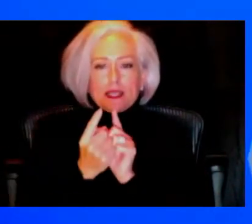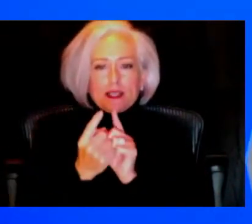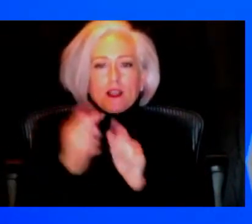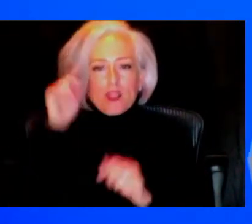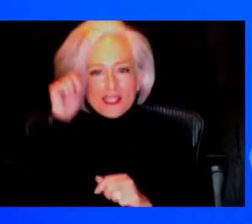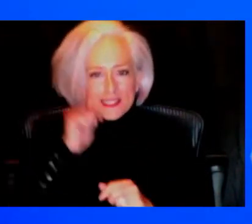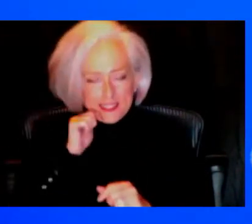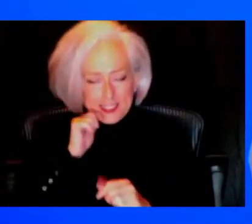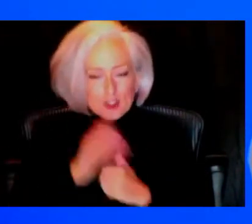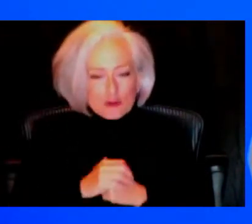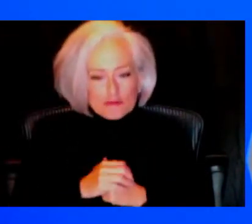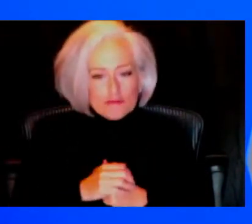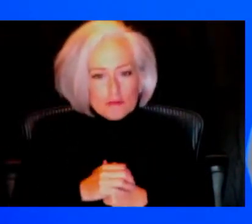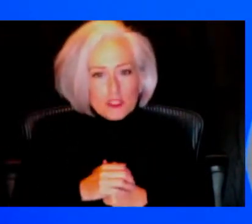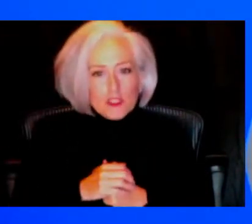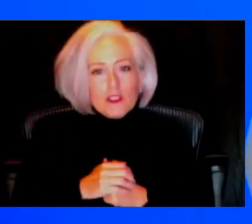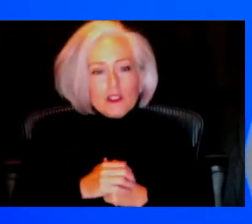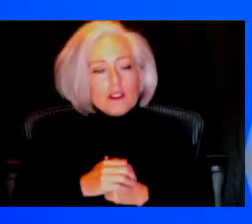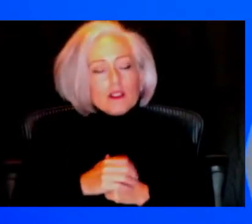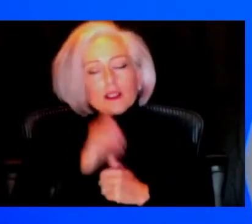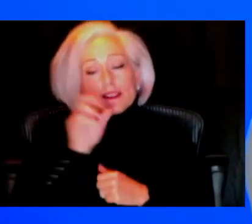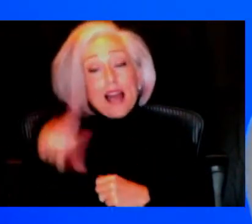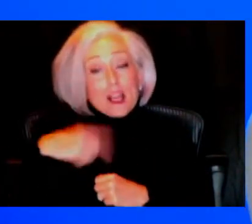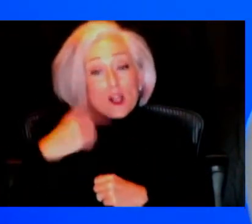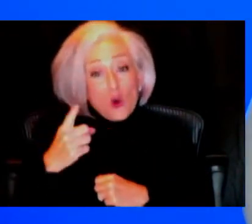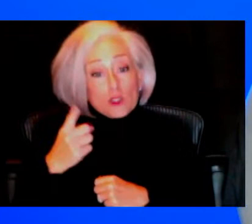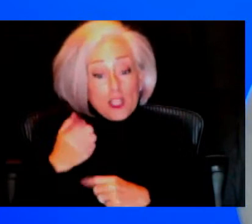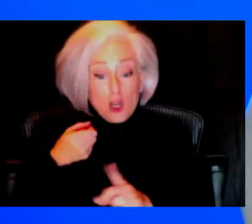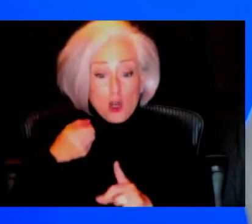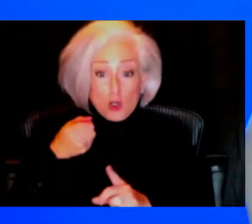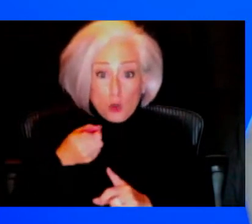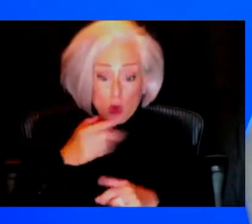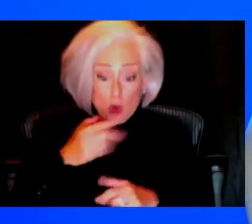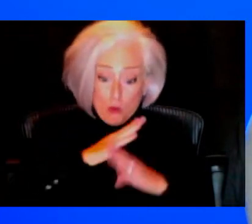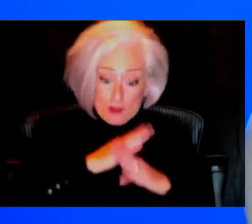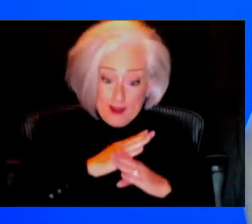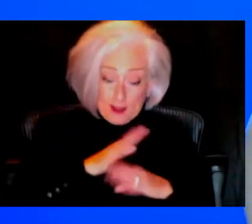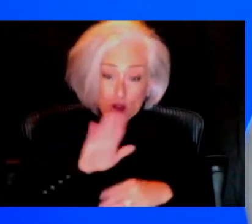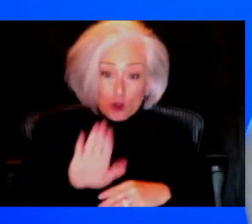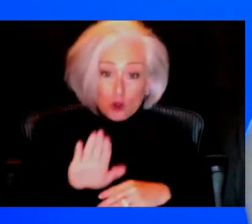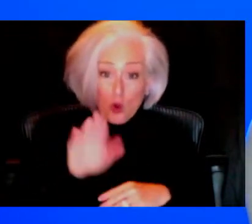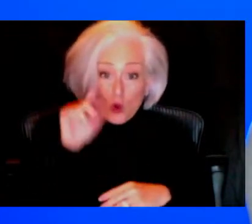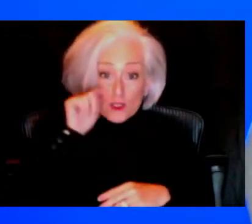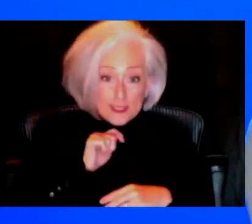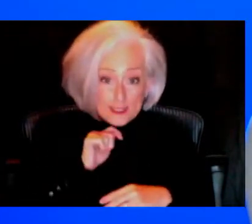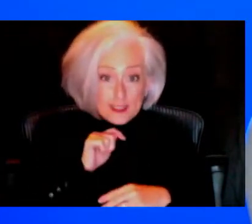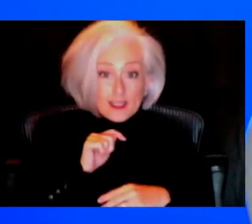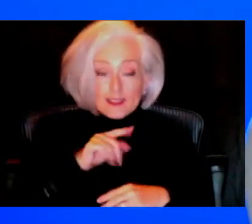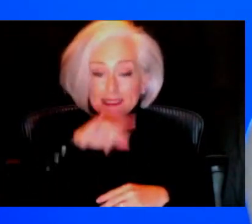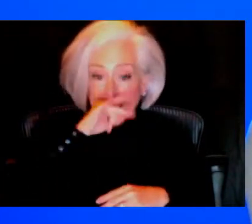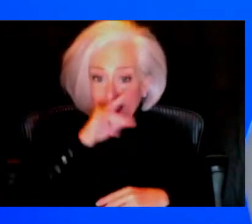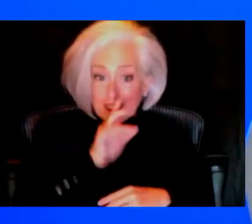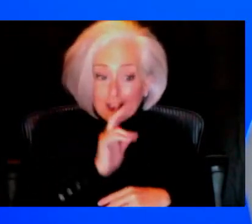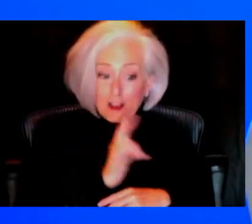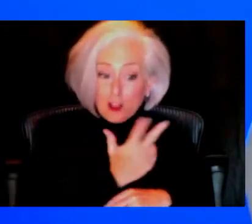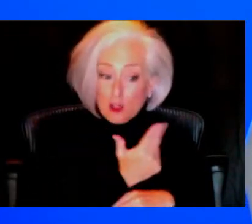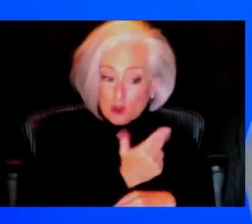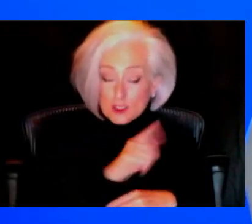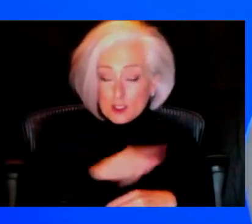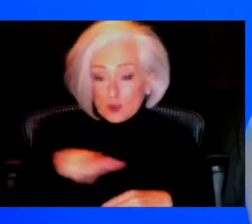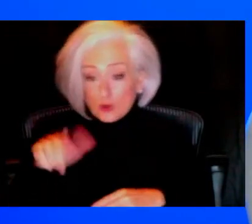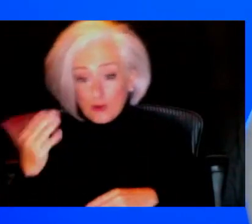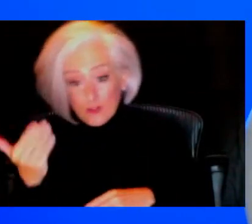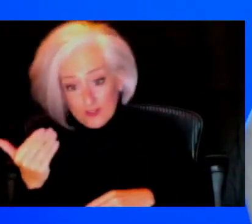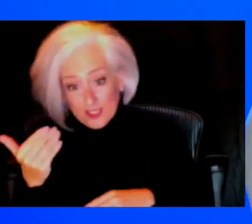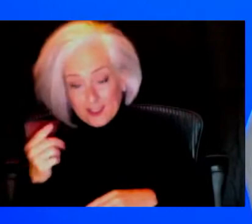So not only are we protecting our adolescents in that 13 to 15 age group, but we're also protecting all